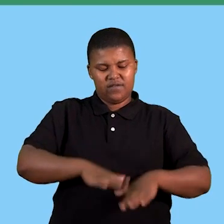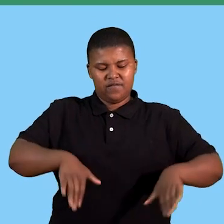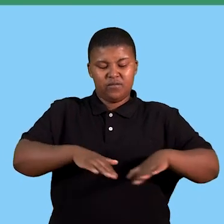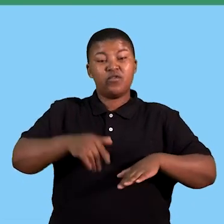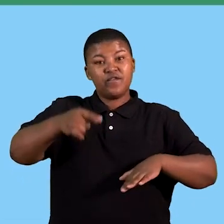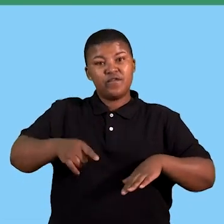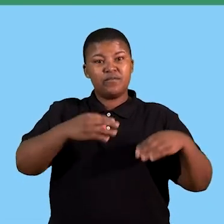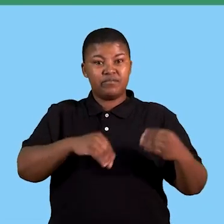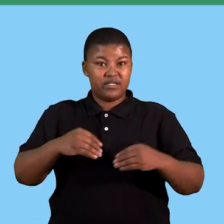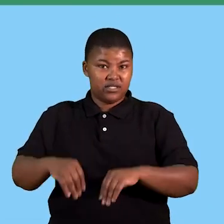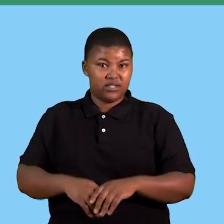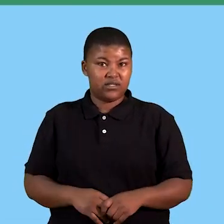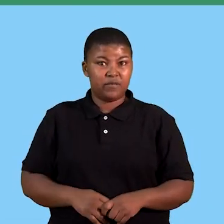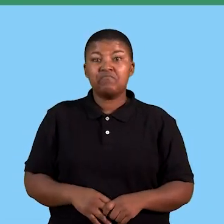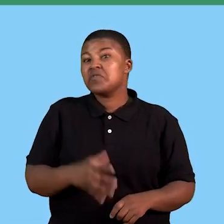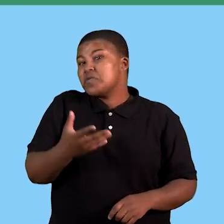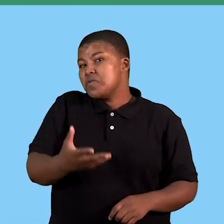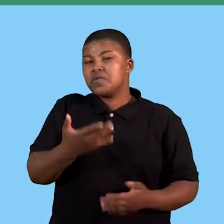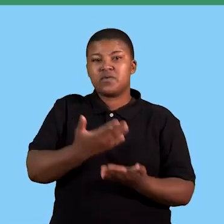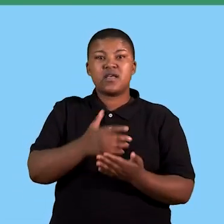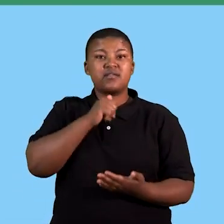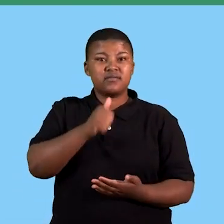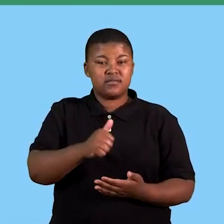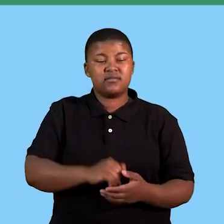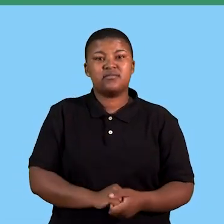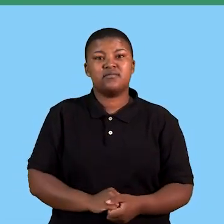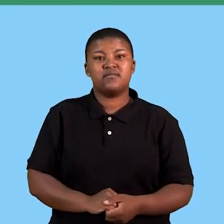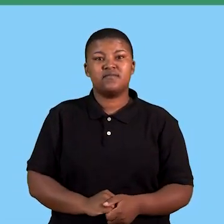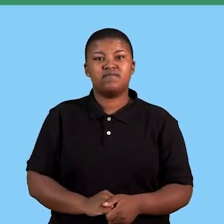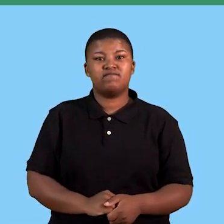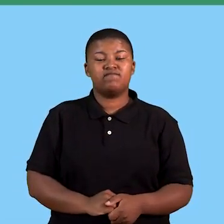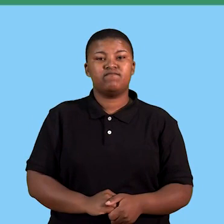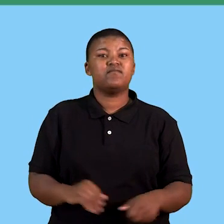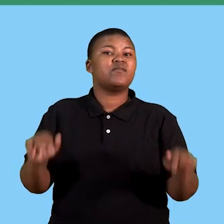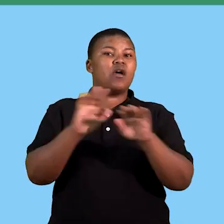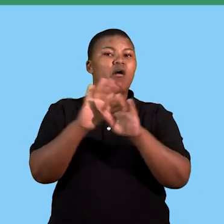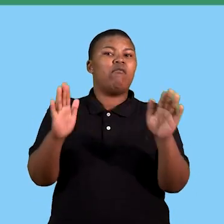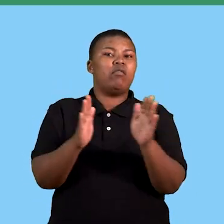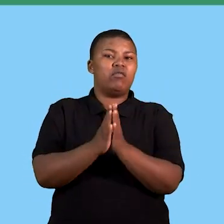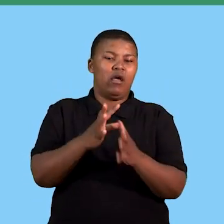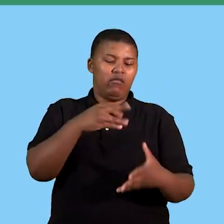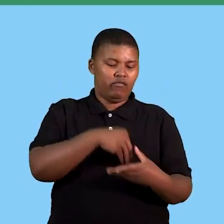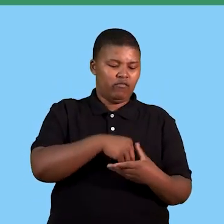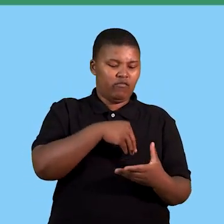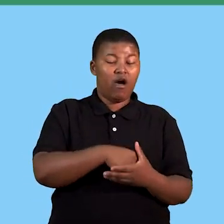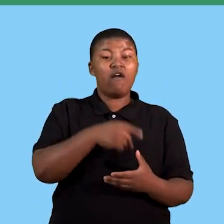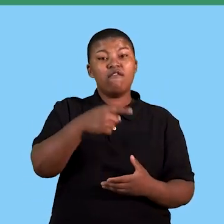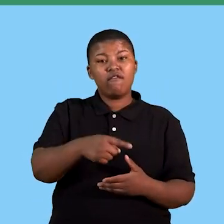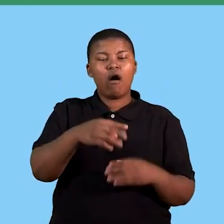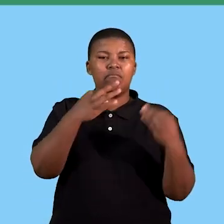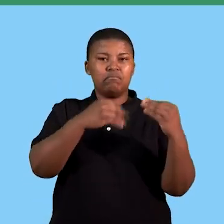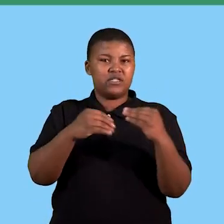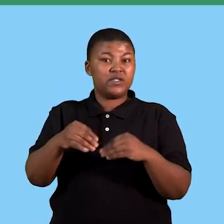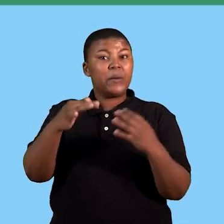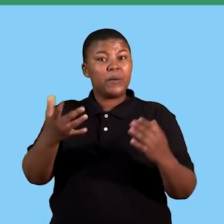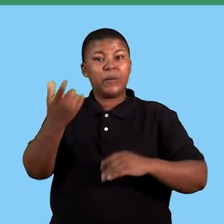the business, or we can also say that it is everything that is inside of